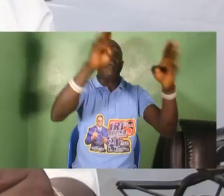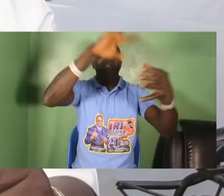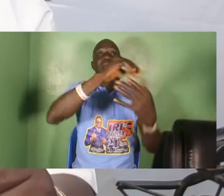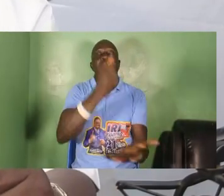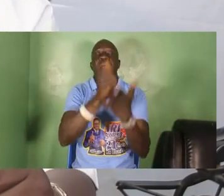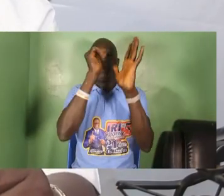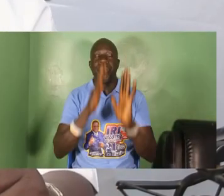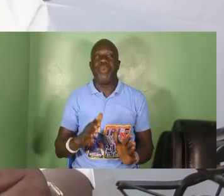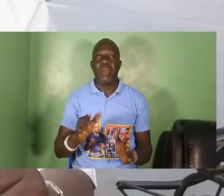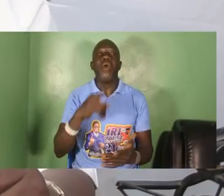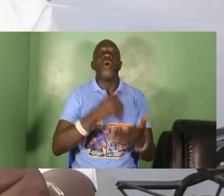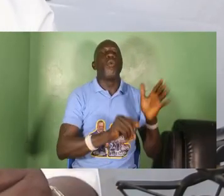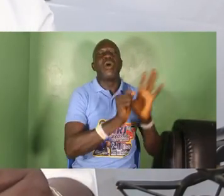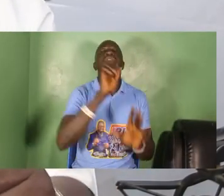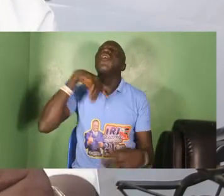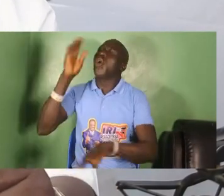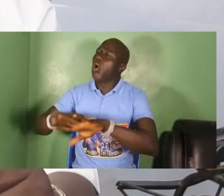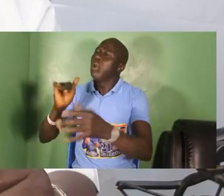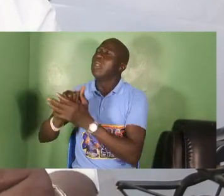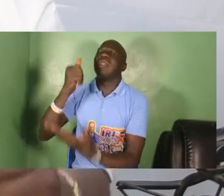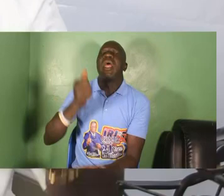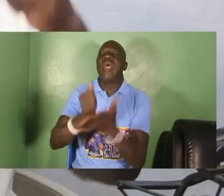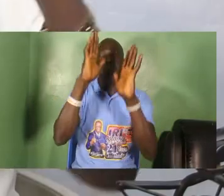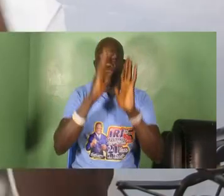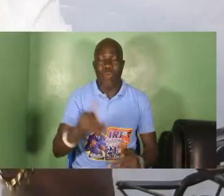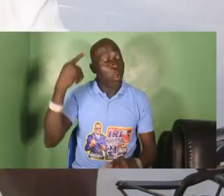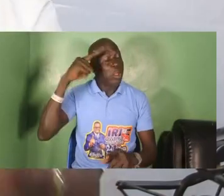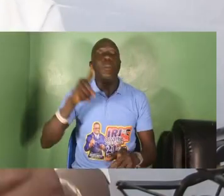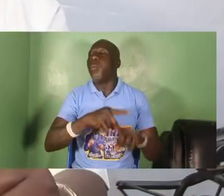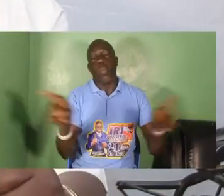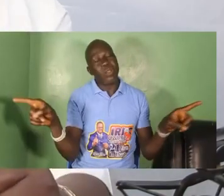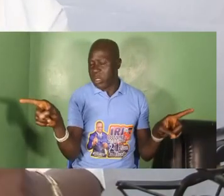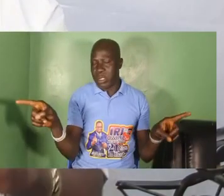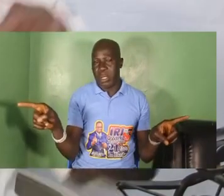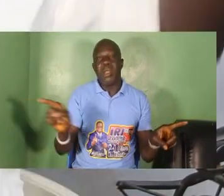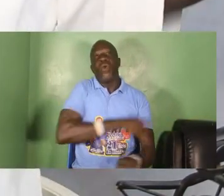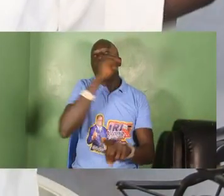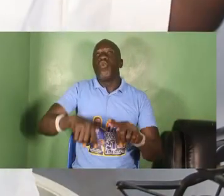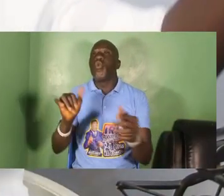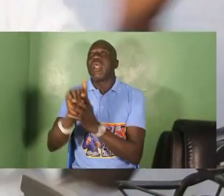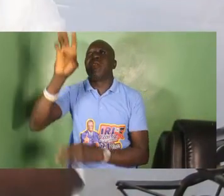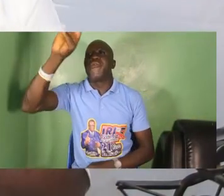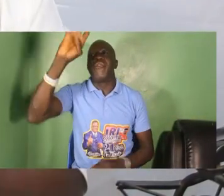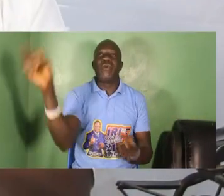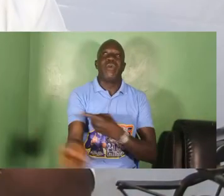But now we receive help. What do you take effort? He said bread. When it's on